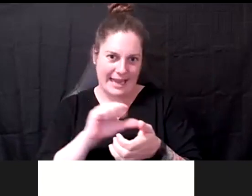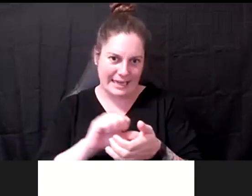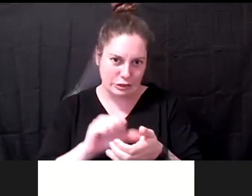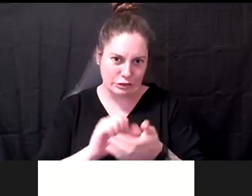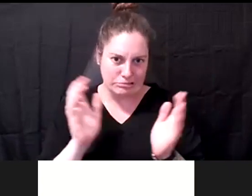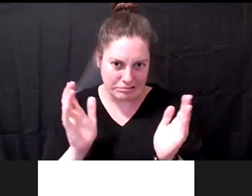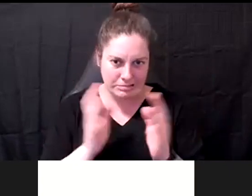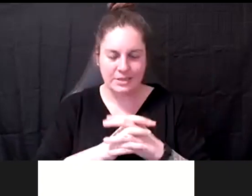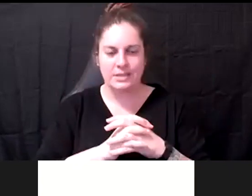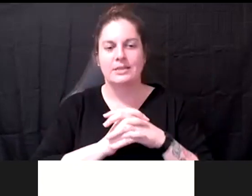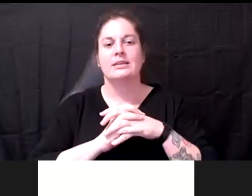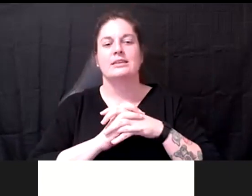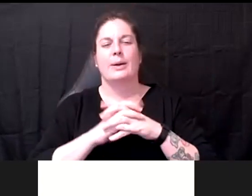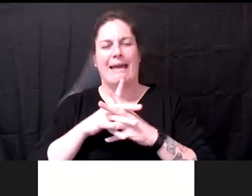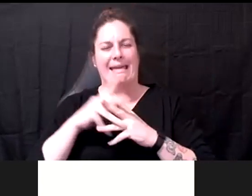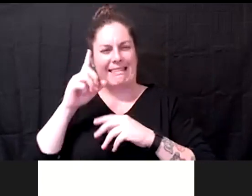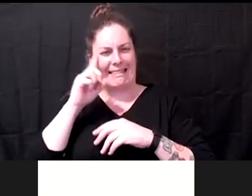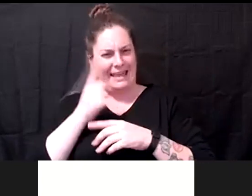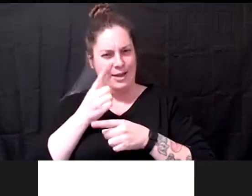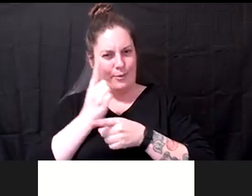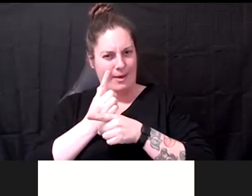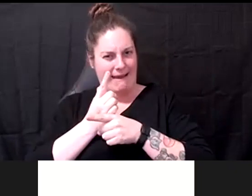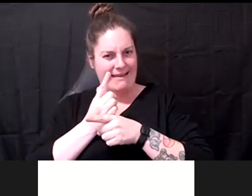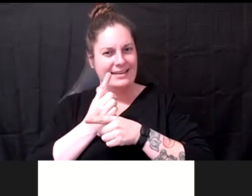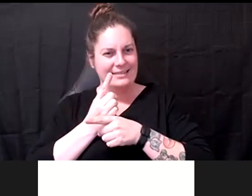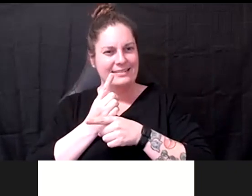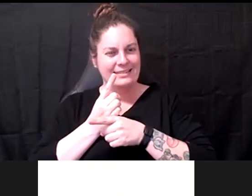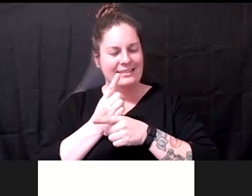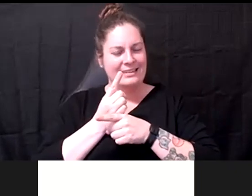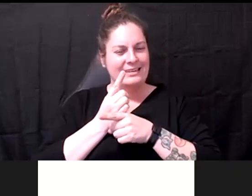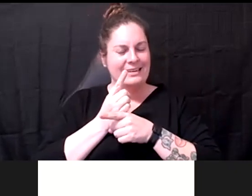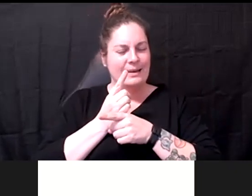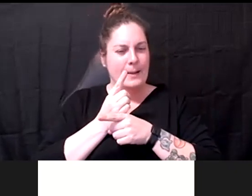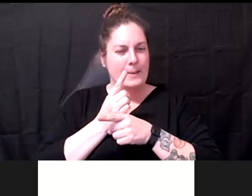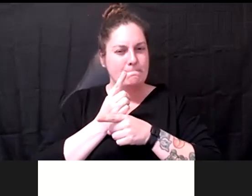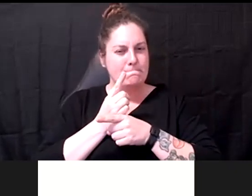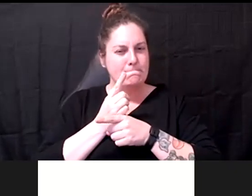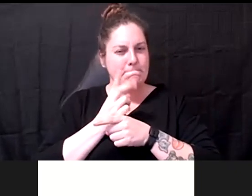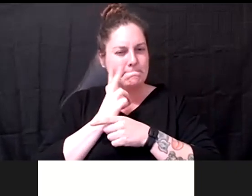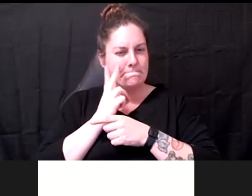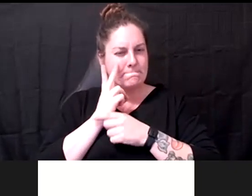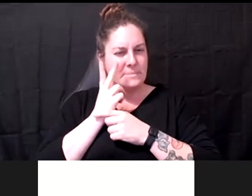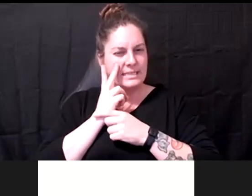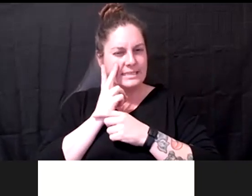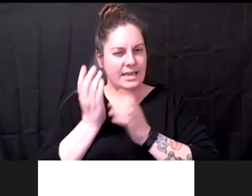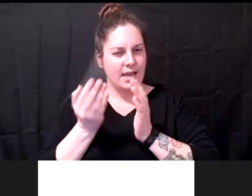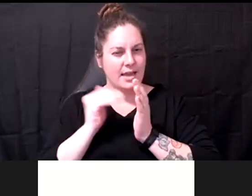So now I think I got it this time. So let me bring it up